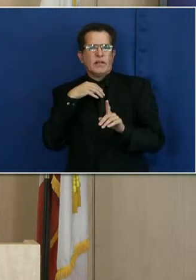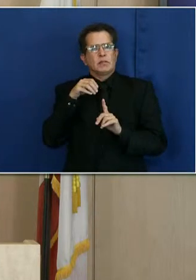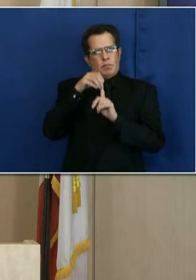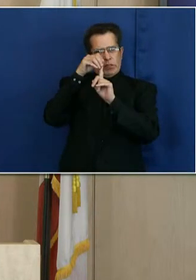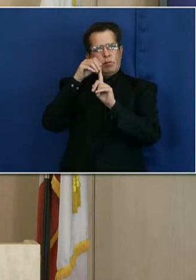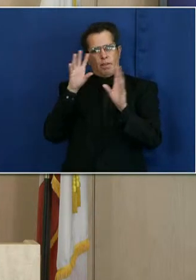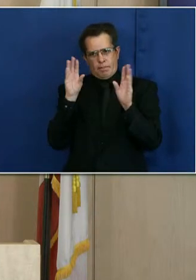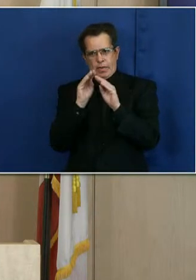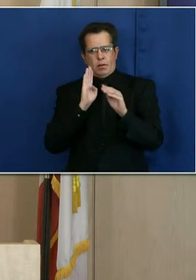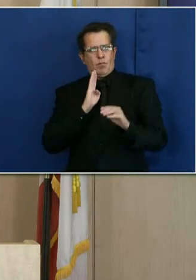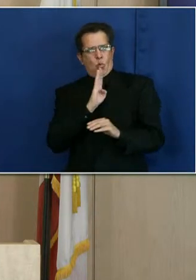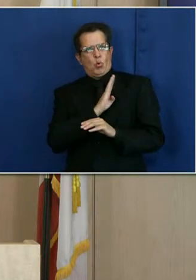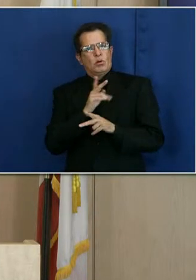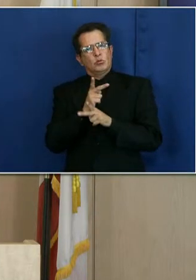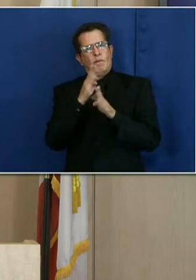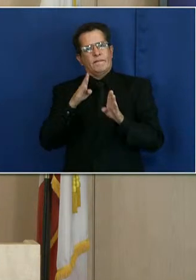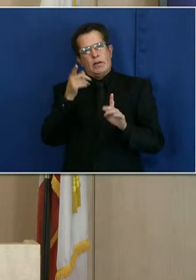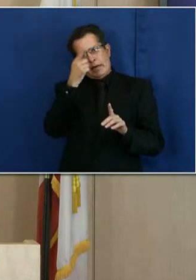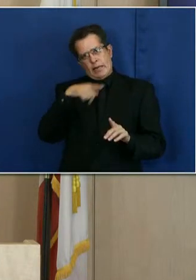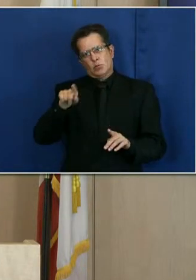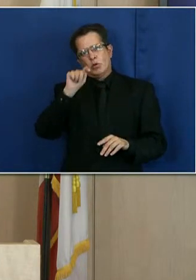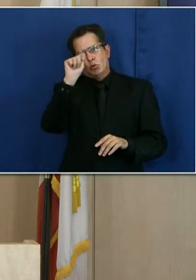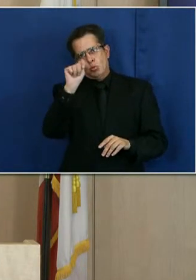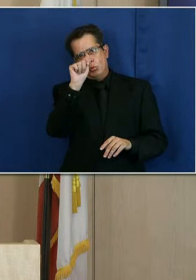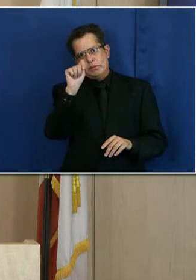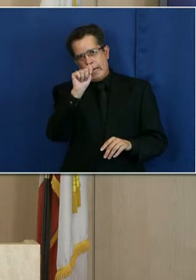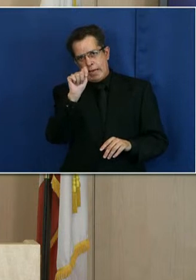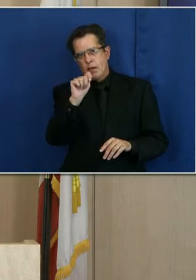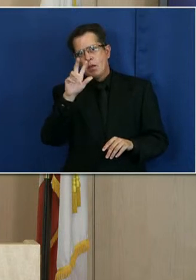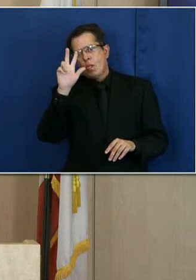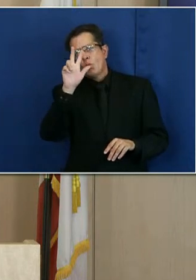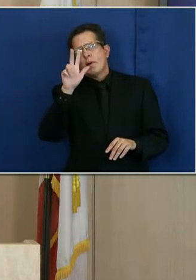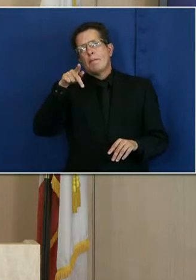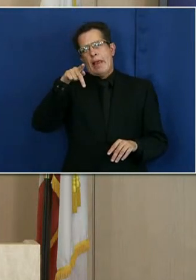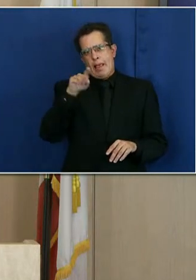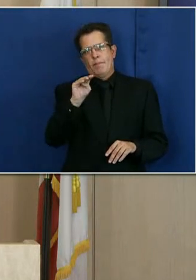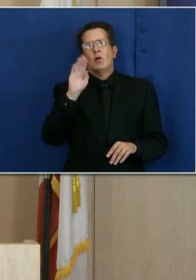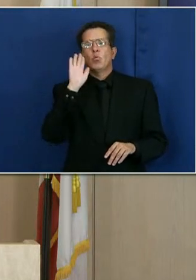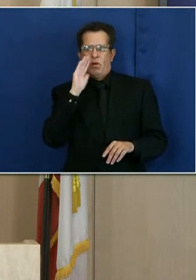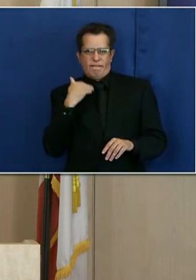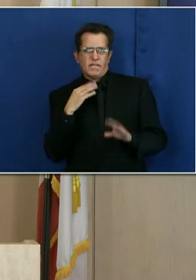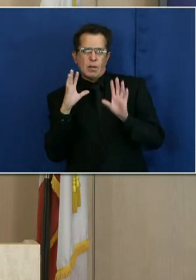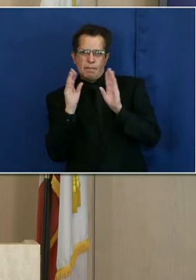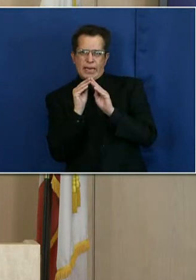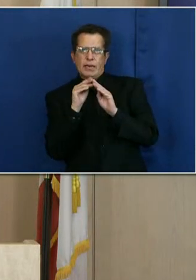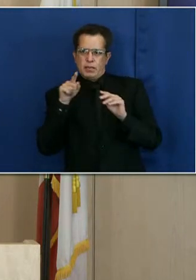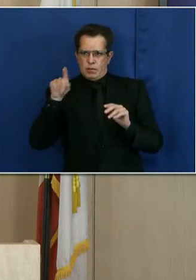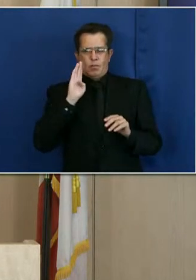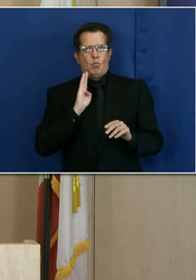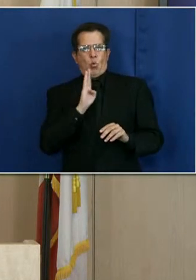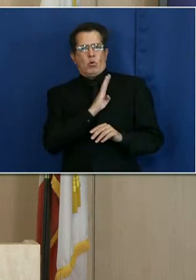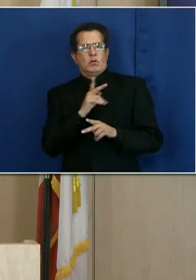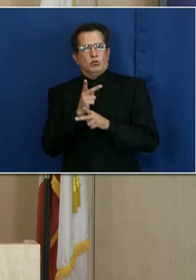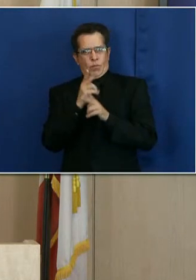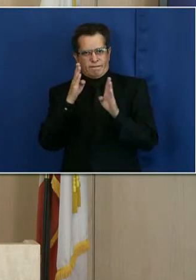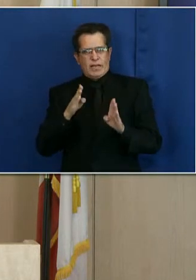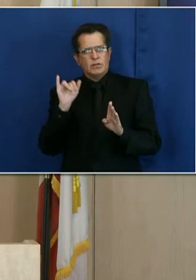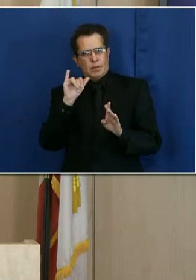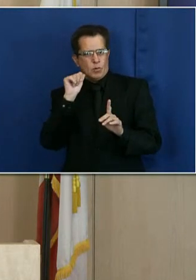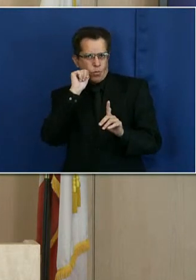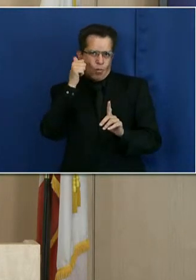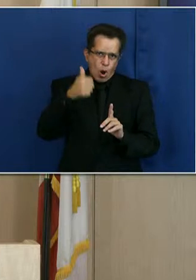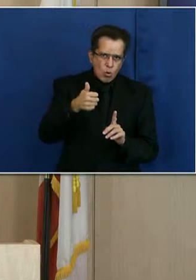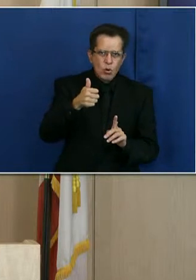the Board of Supervisors next Tuesday at 3 p.m., which will be a public meeting. There's going to be a closed session of the Board of Supervisors tomorrow at 5